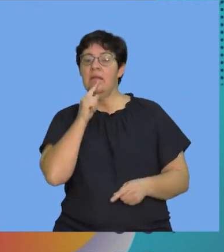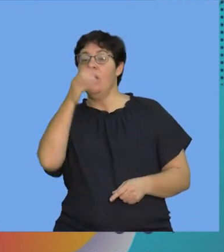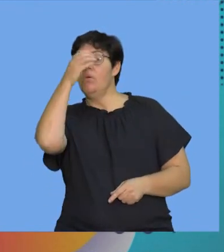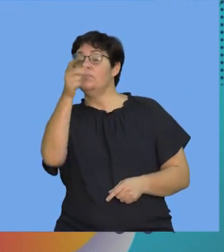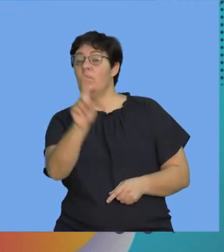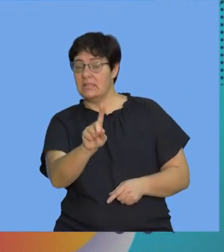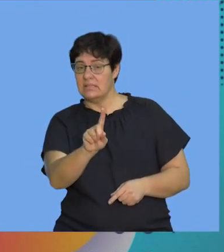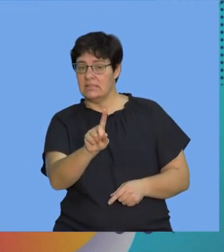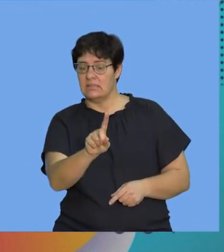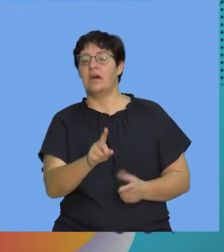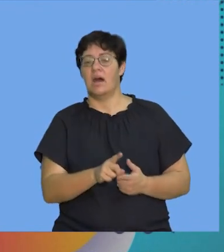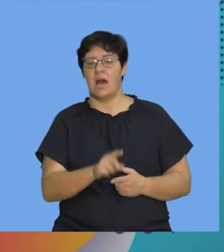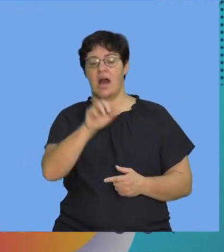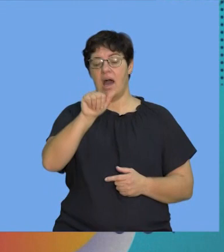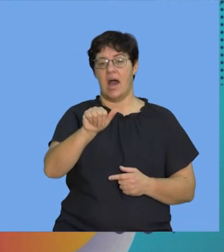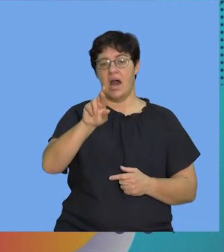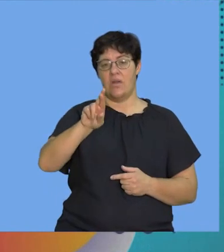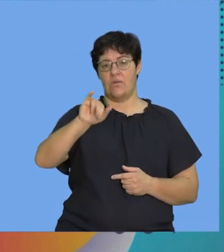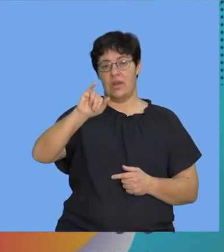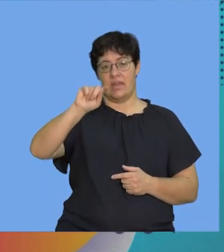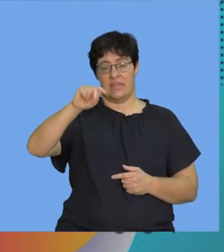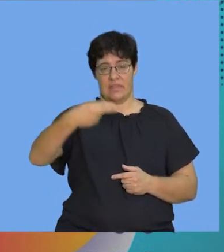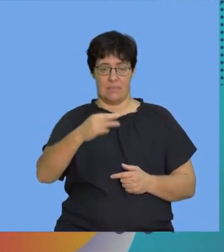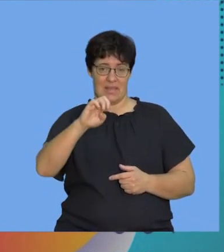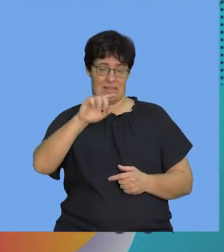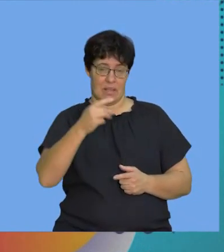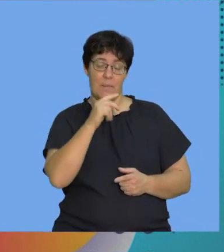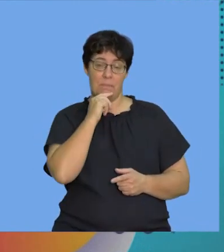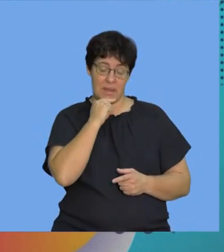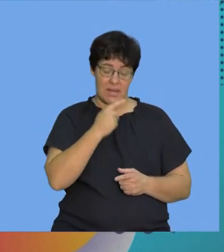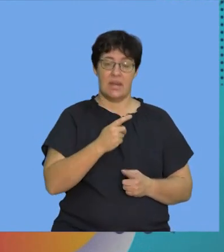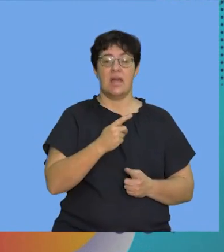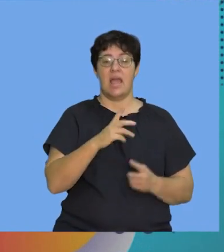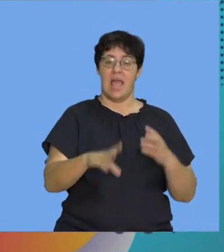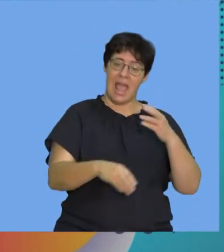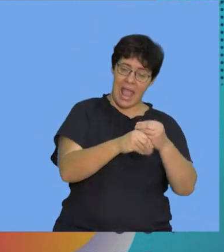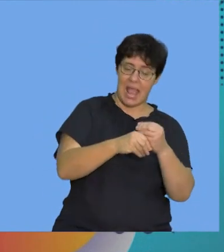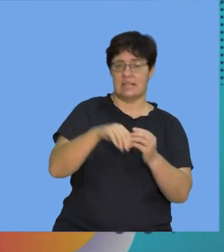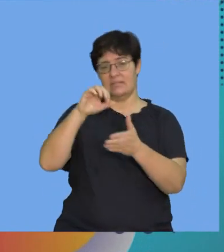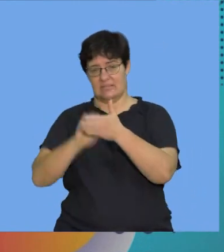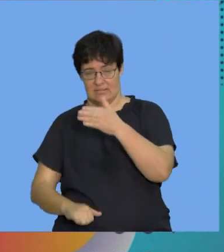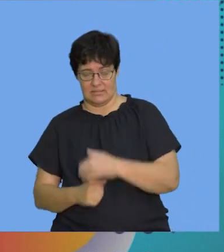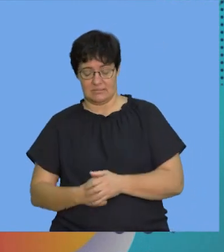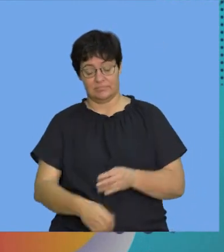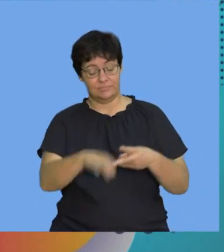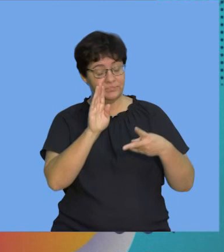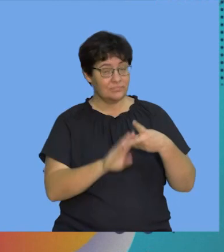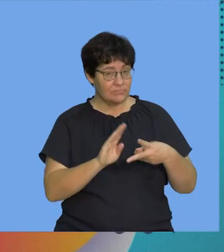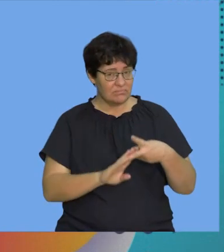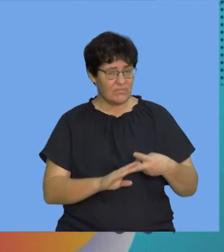of arithmetic, right? Which has to do with addition and subtraction. Now let's look at when it has to do